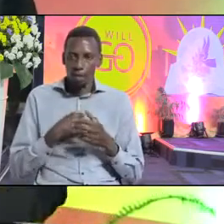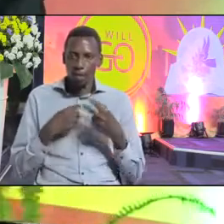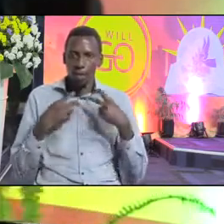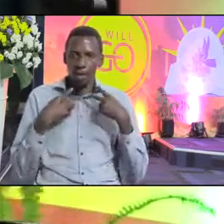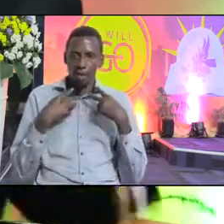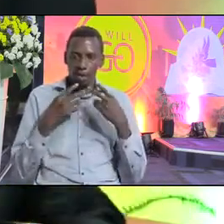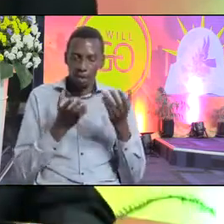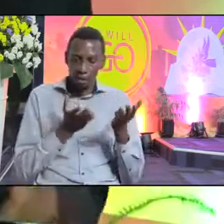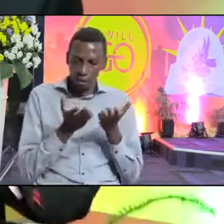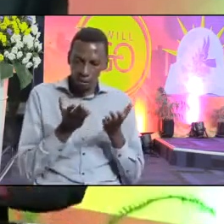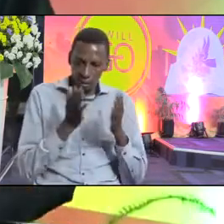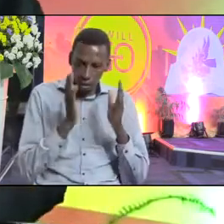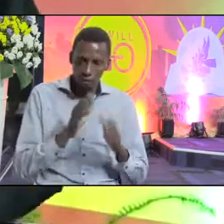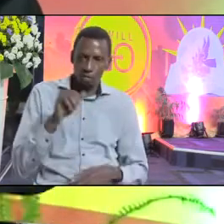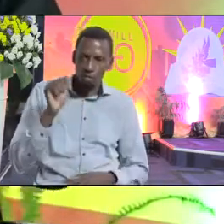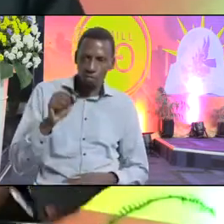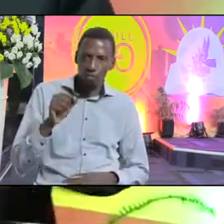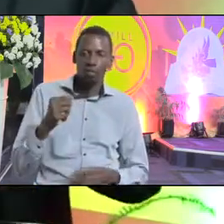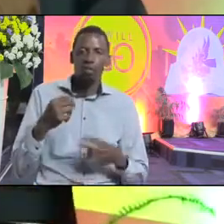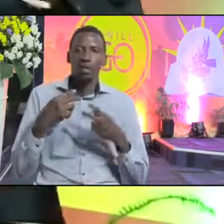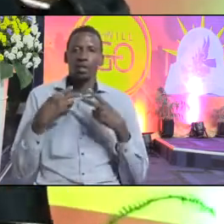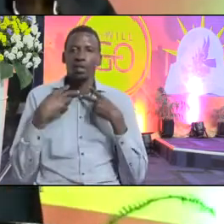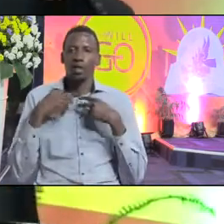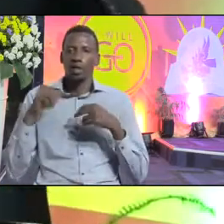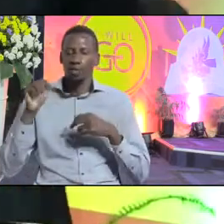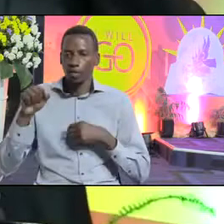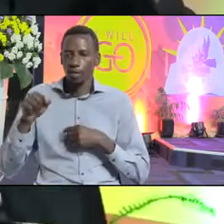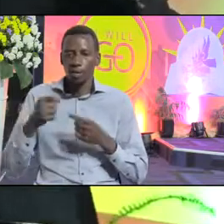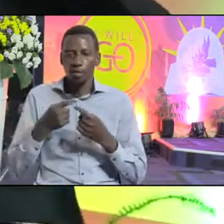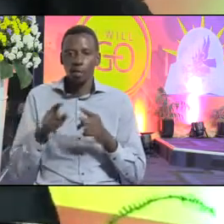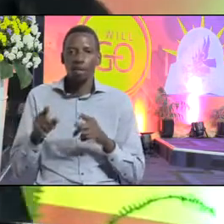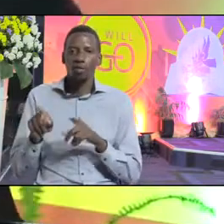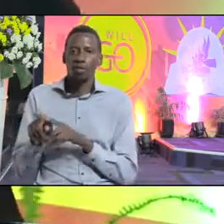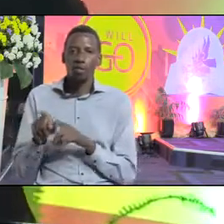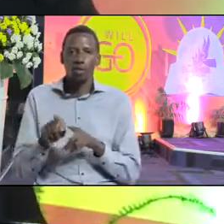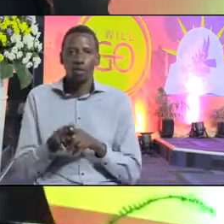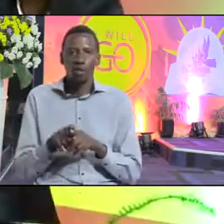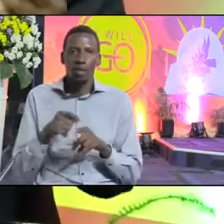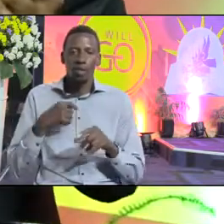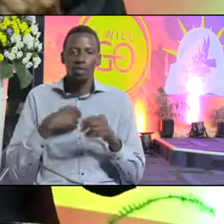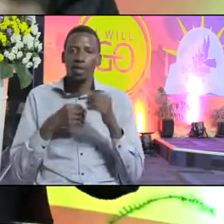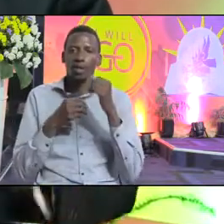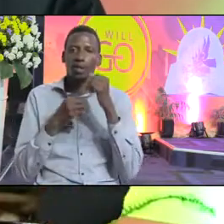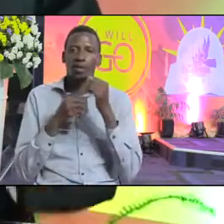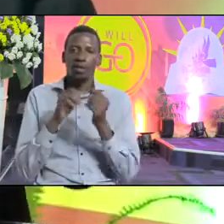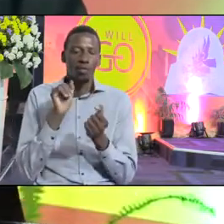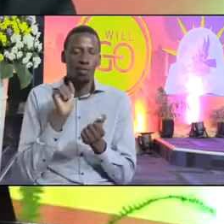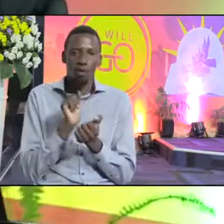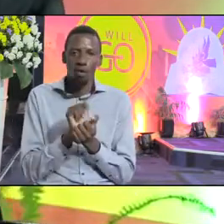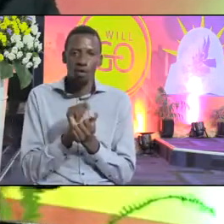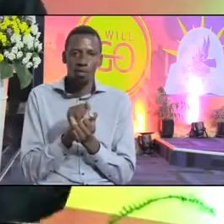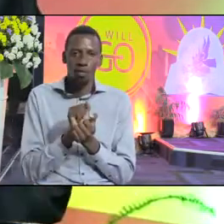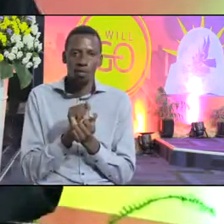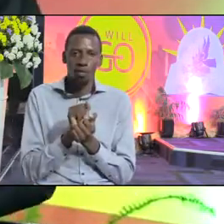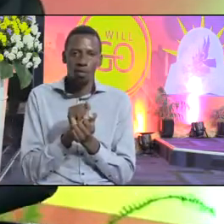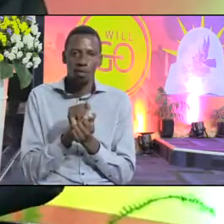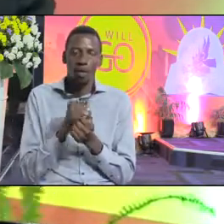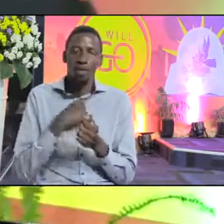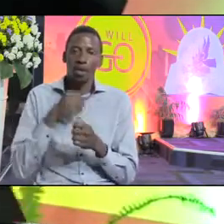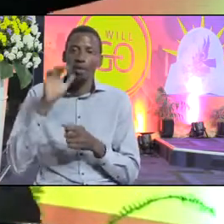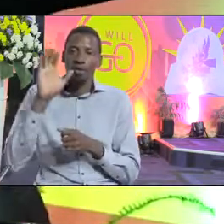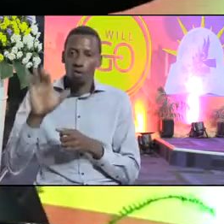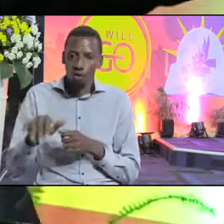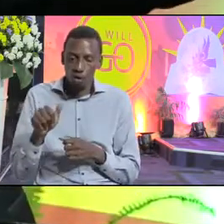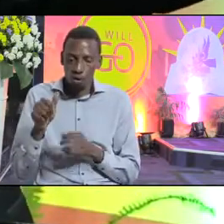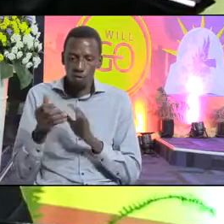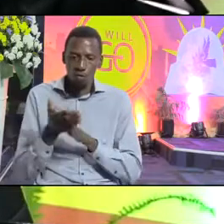I a servant, not only am I a slave, but I am also called to be an apostle.